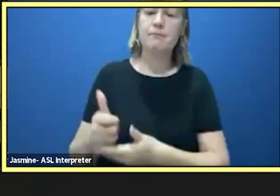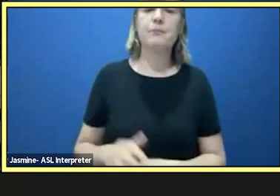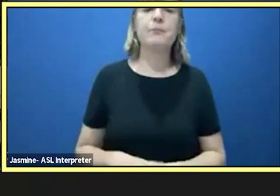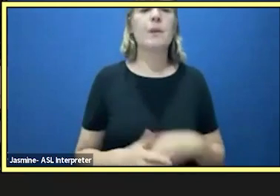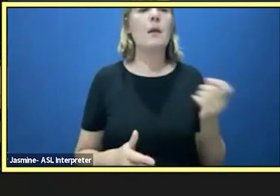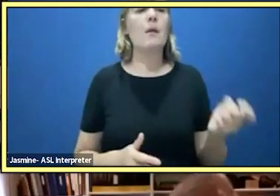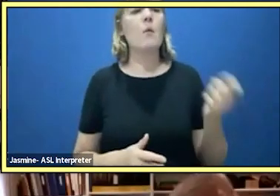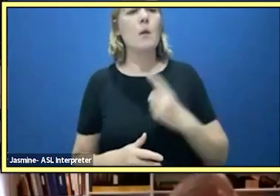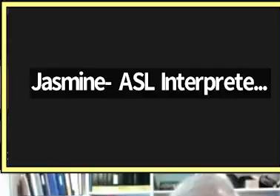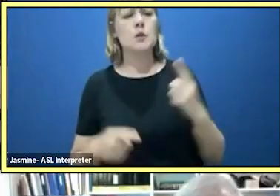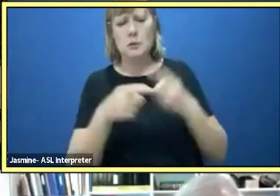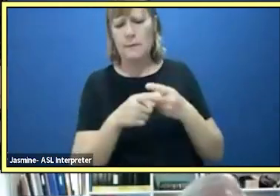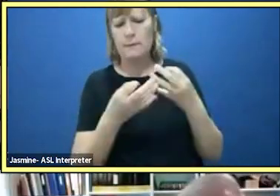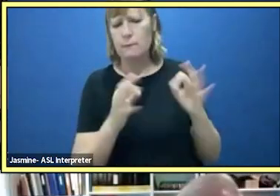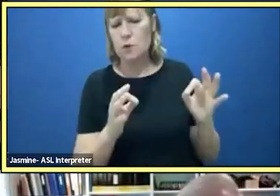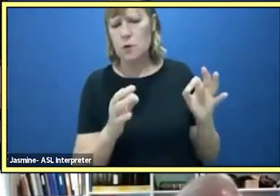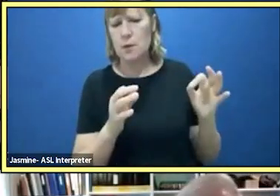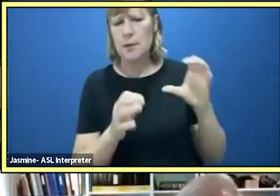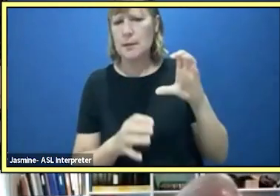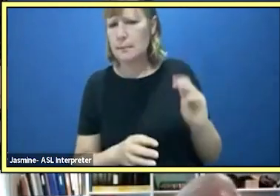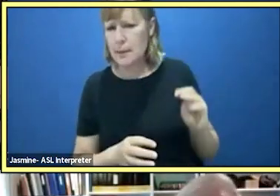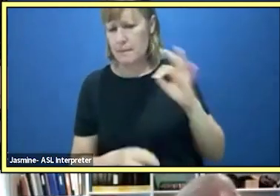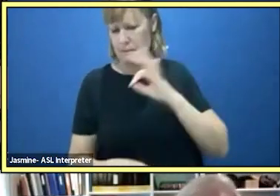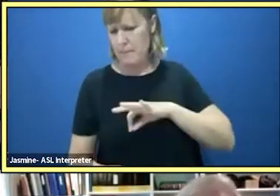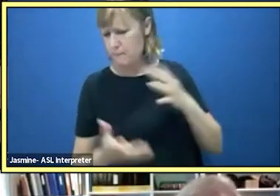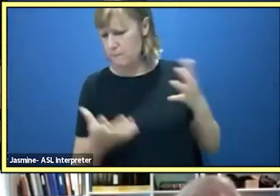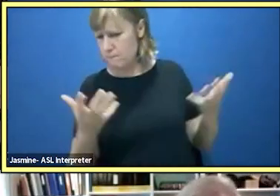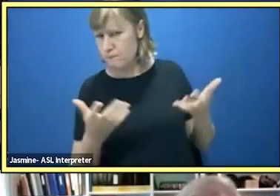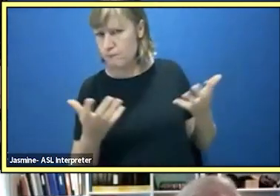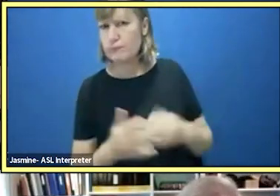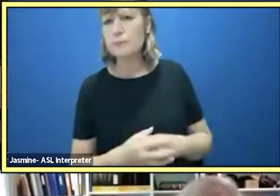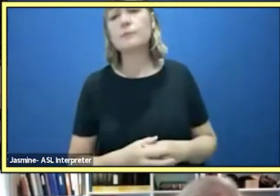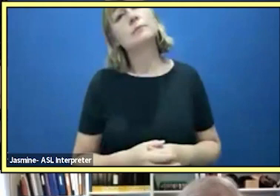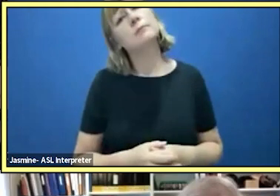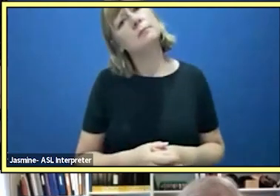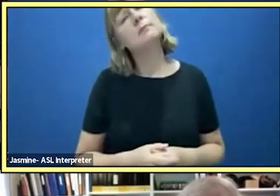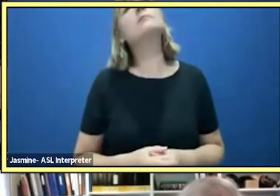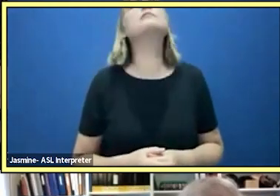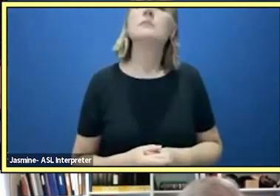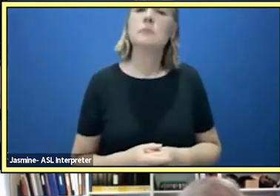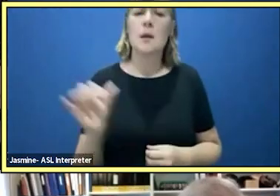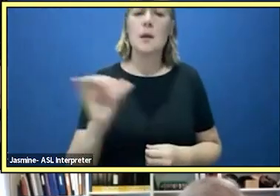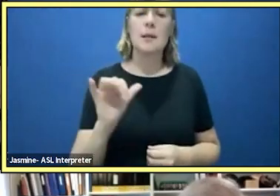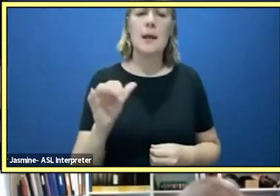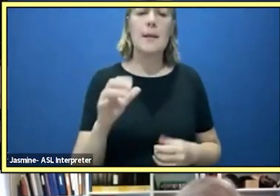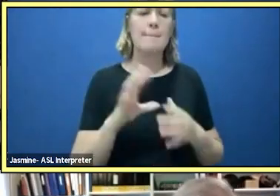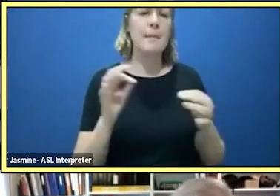And the conflicts, as someone has mentioned, are often hidden biases you don't even realize you have. So you